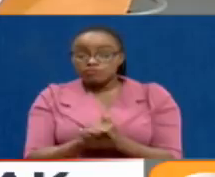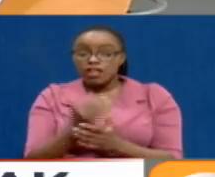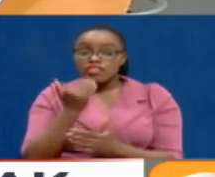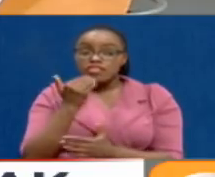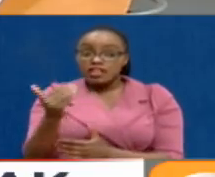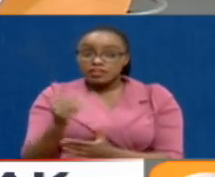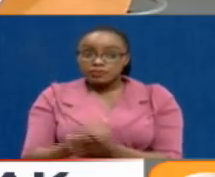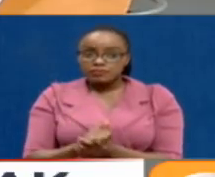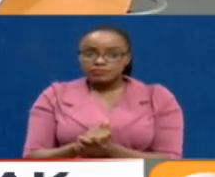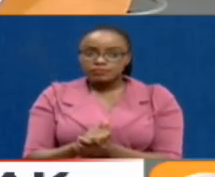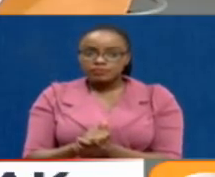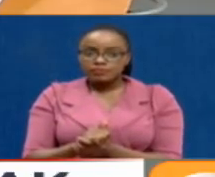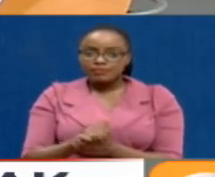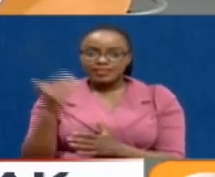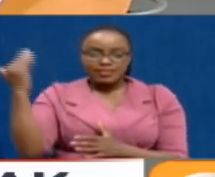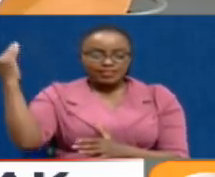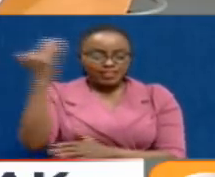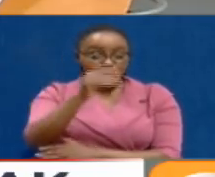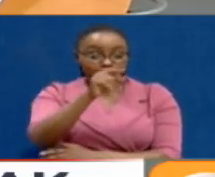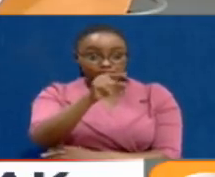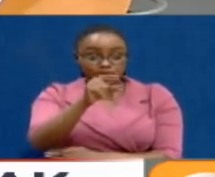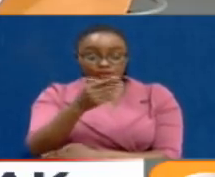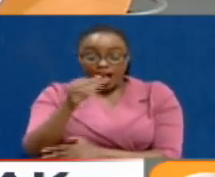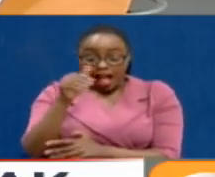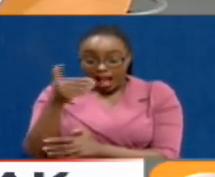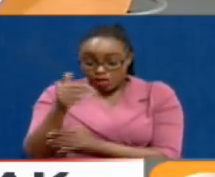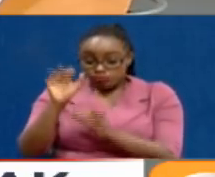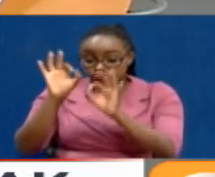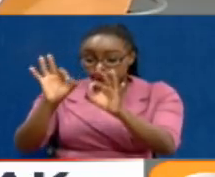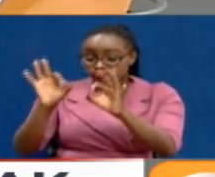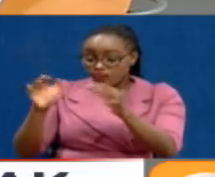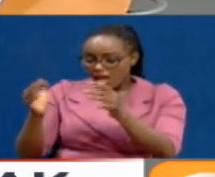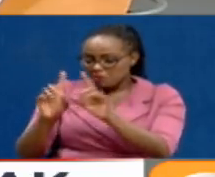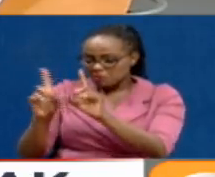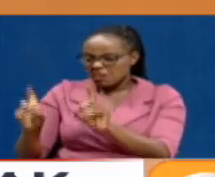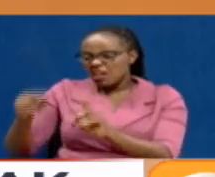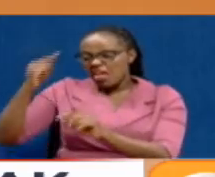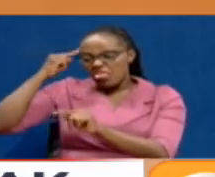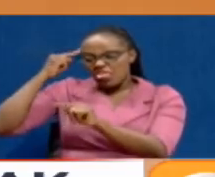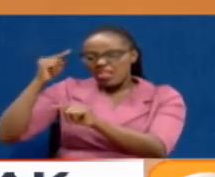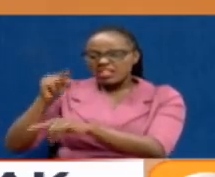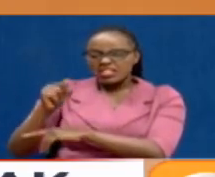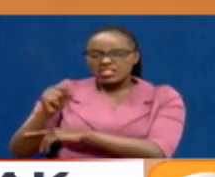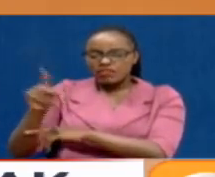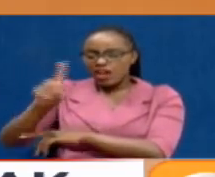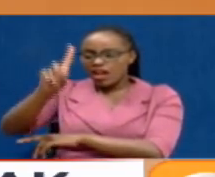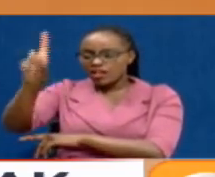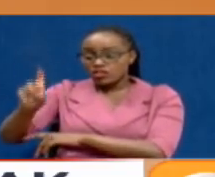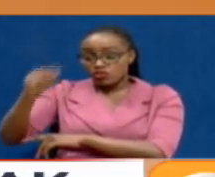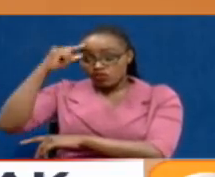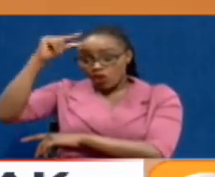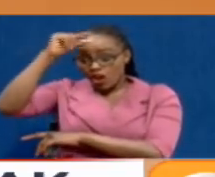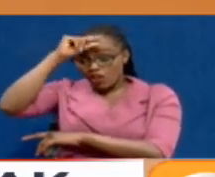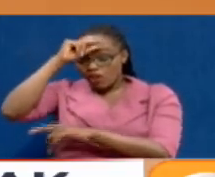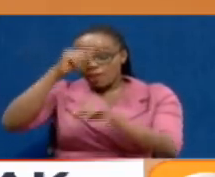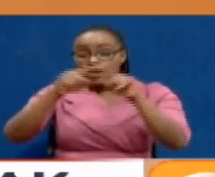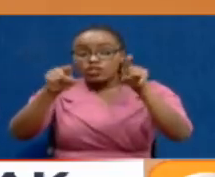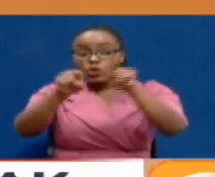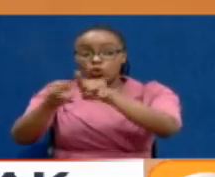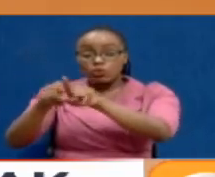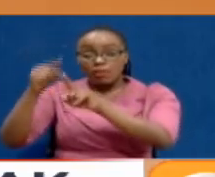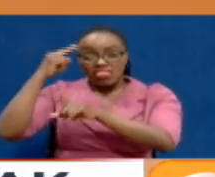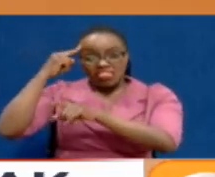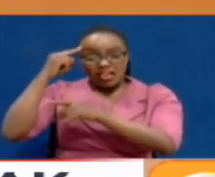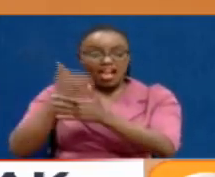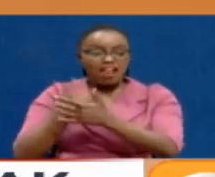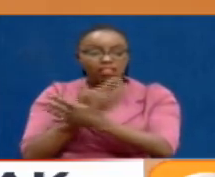sir. Direct to you. Yeah, how effective are these equipment? I think that's really a question for the government. But also, I don't think that